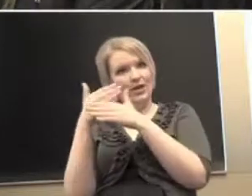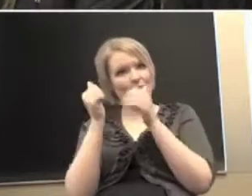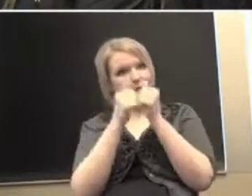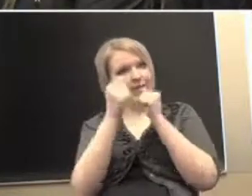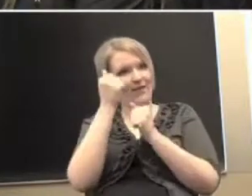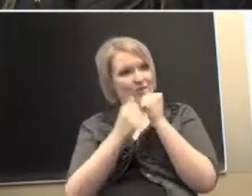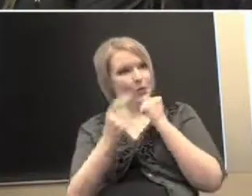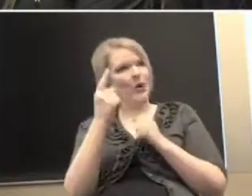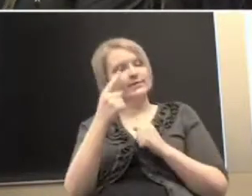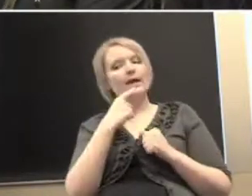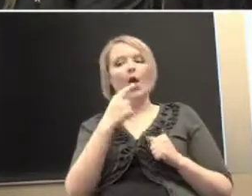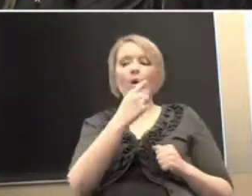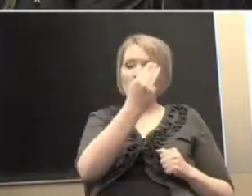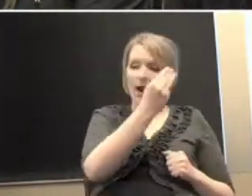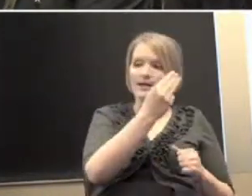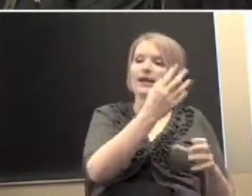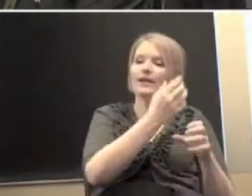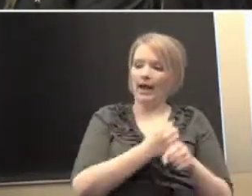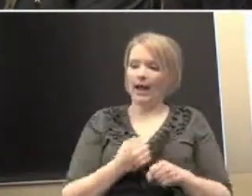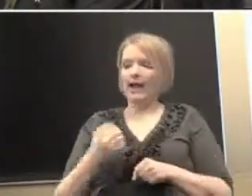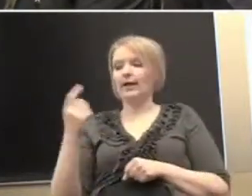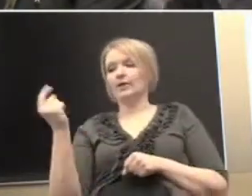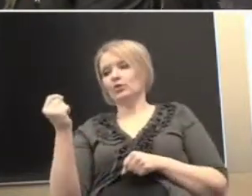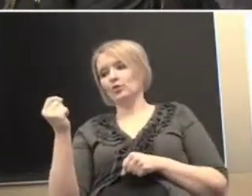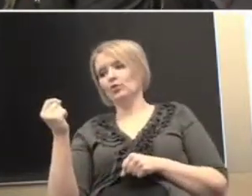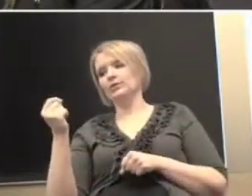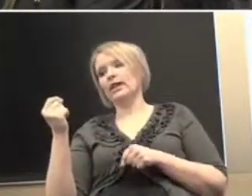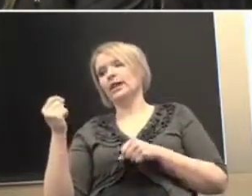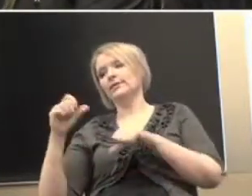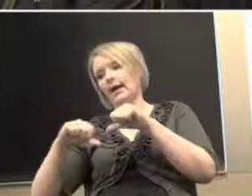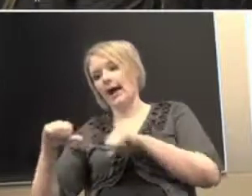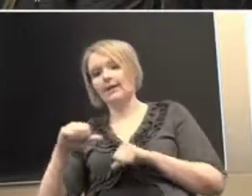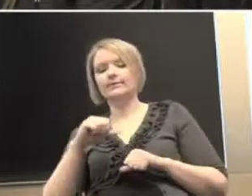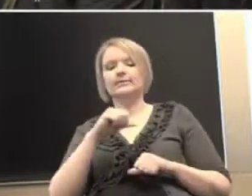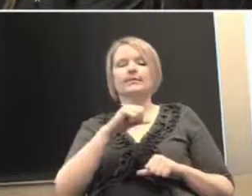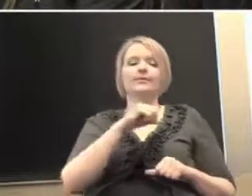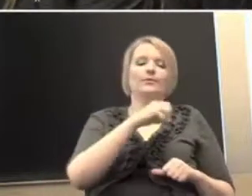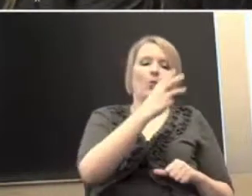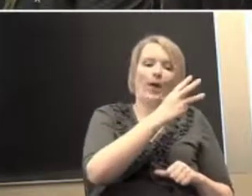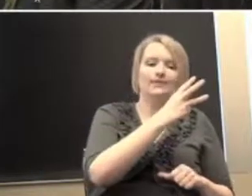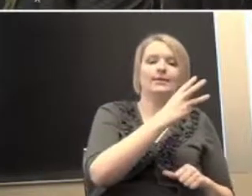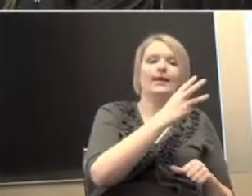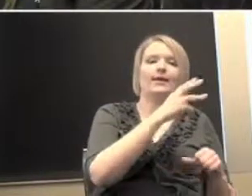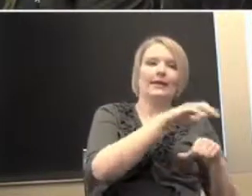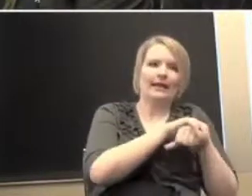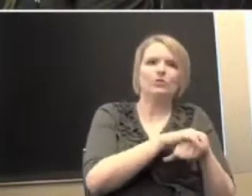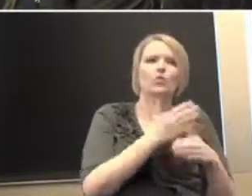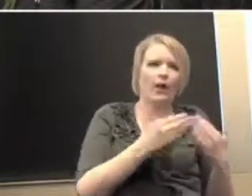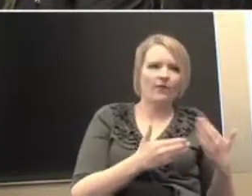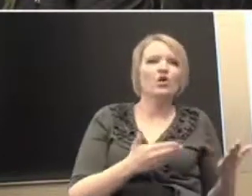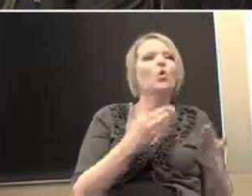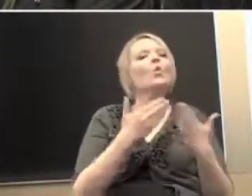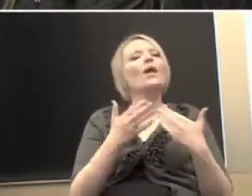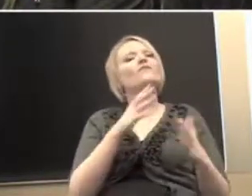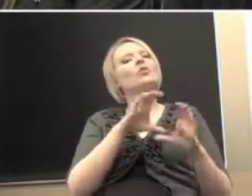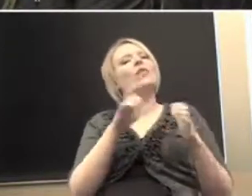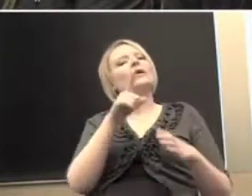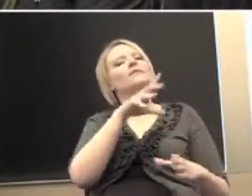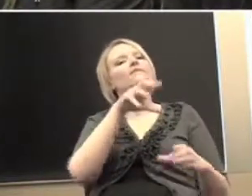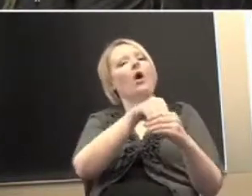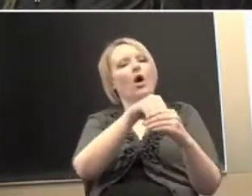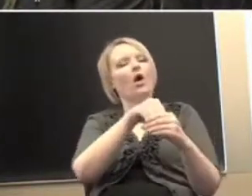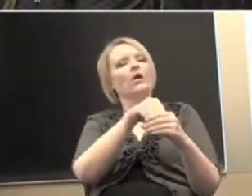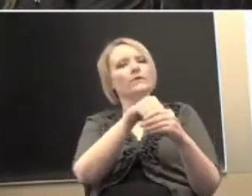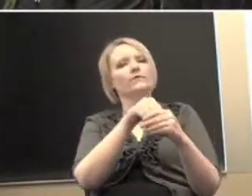yeah, on Monday he got it for math, on Tuesday this group got it for social studies, but whatever class he's in, like that's the class that's going to get